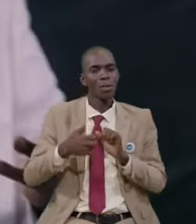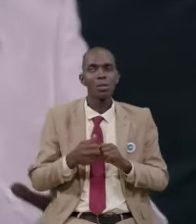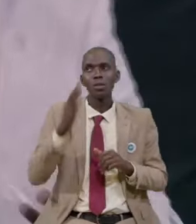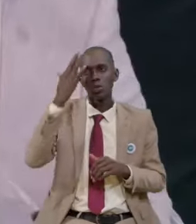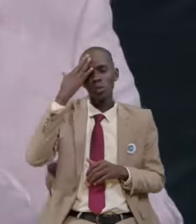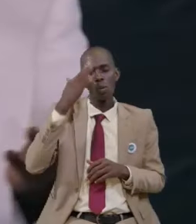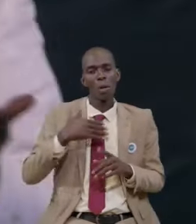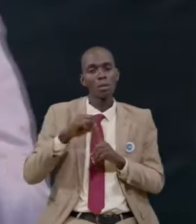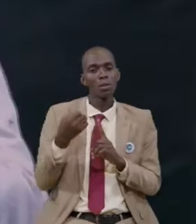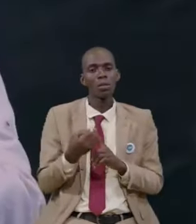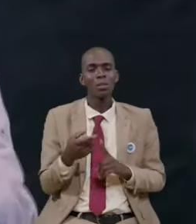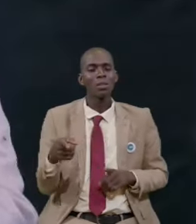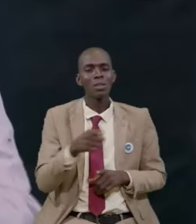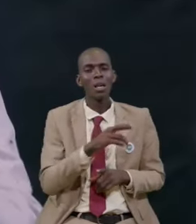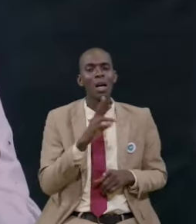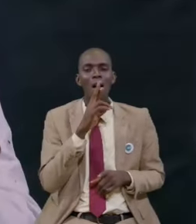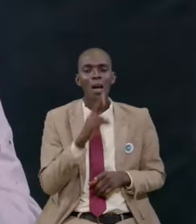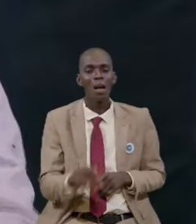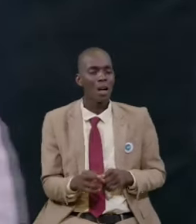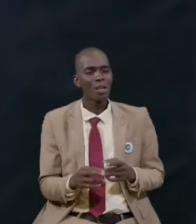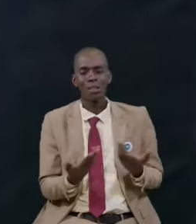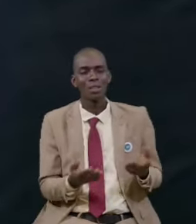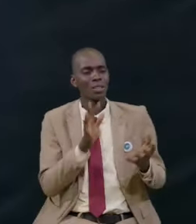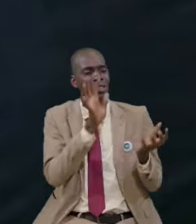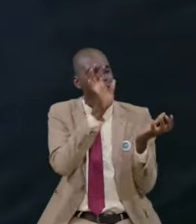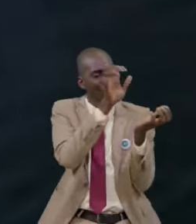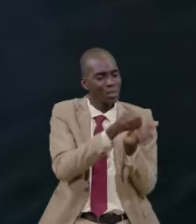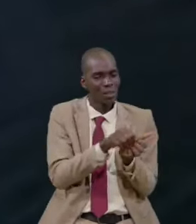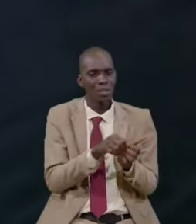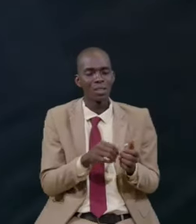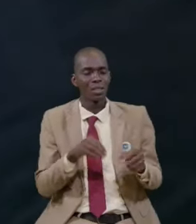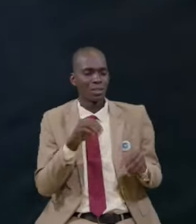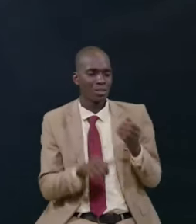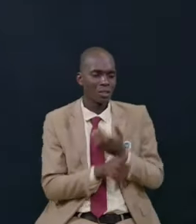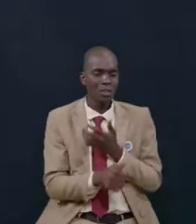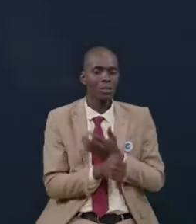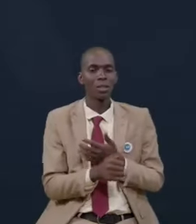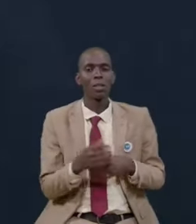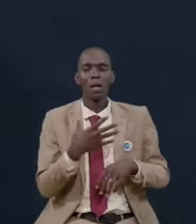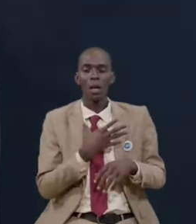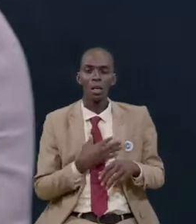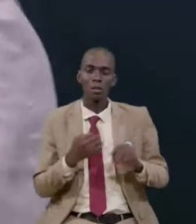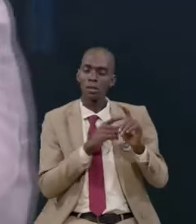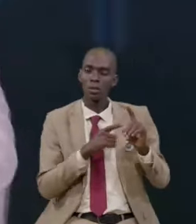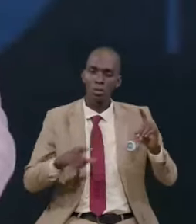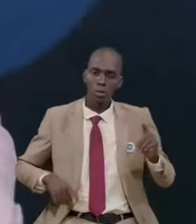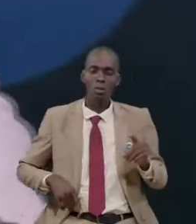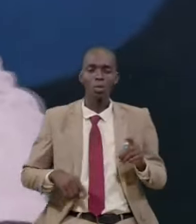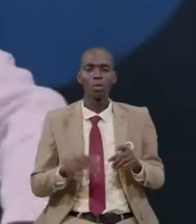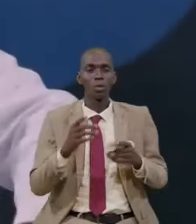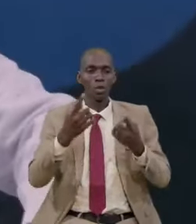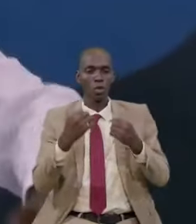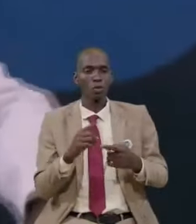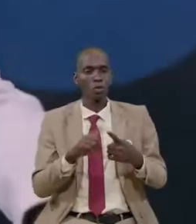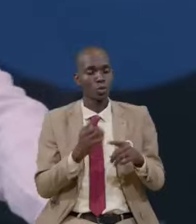come and he delivers you from the hand of your enemy, that you now serve God